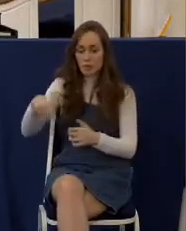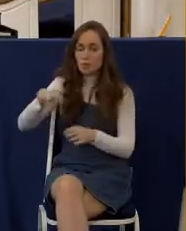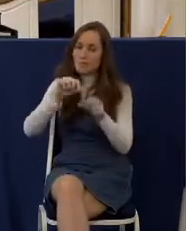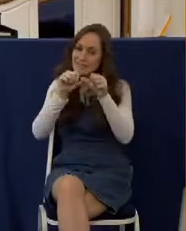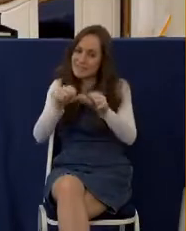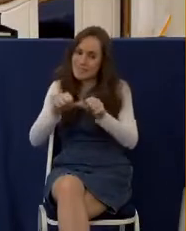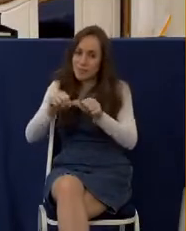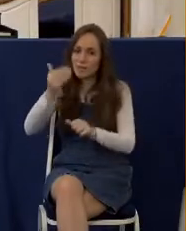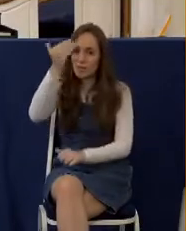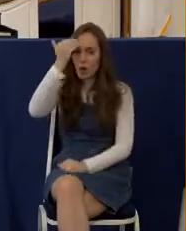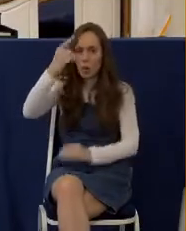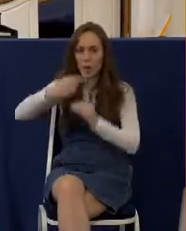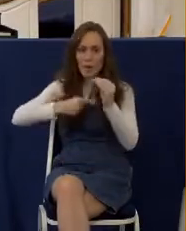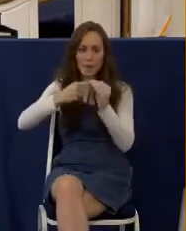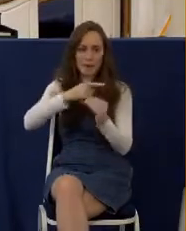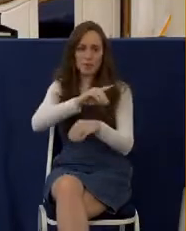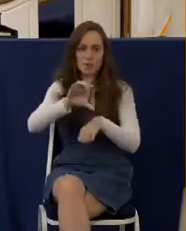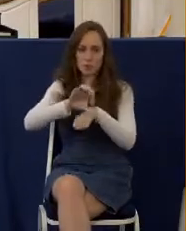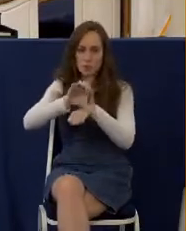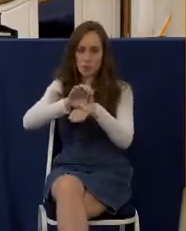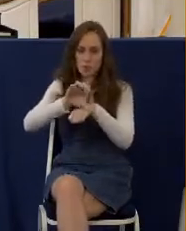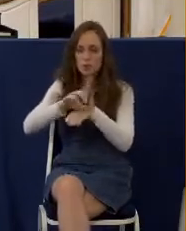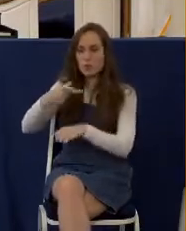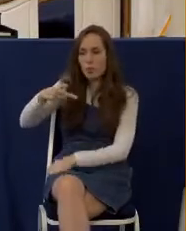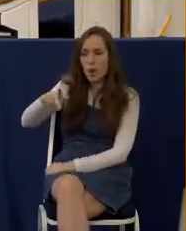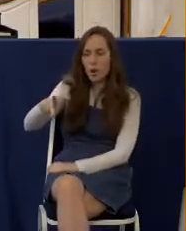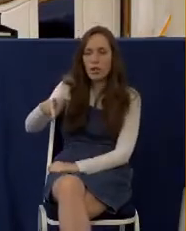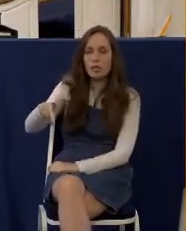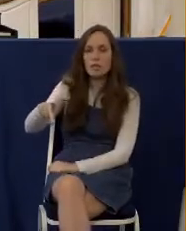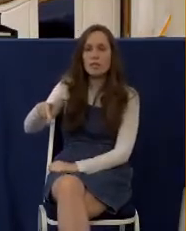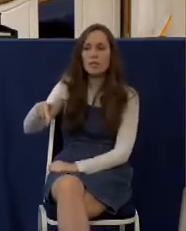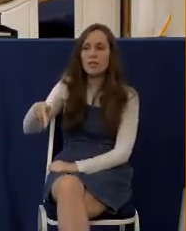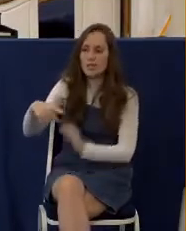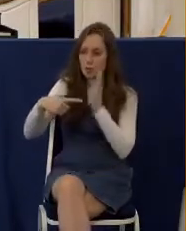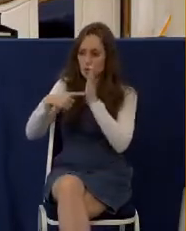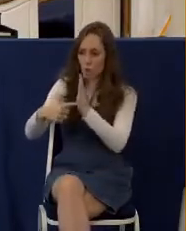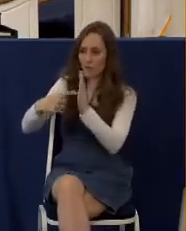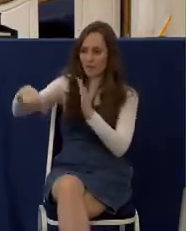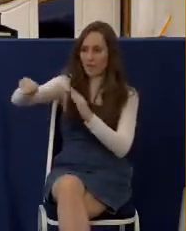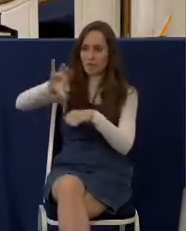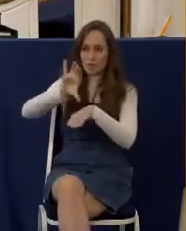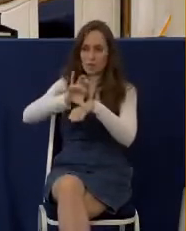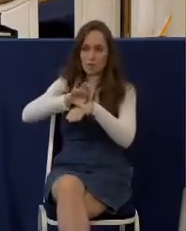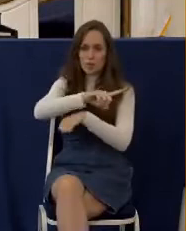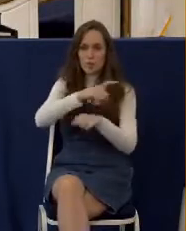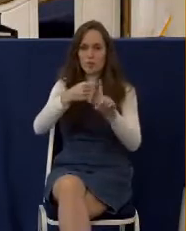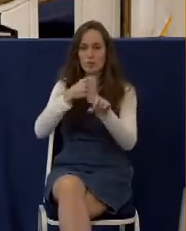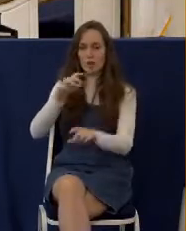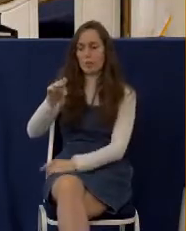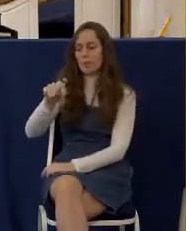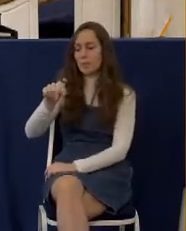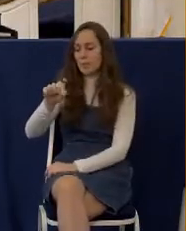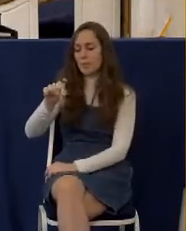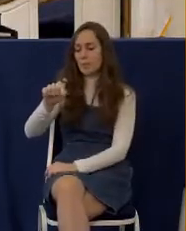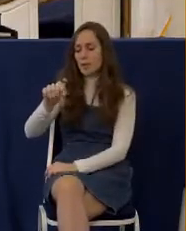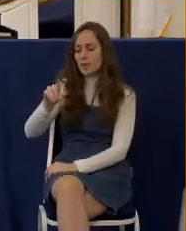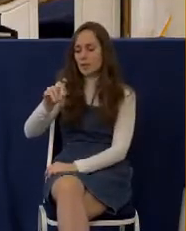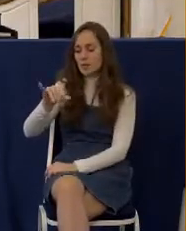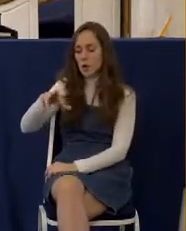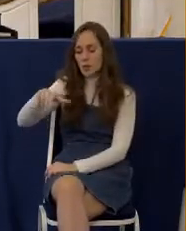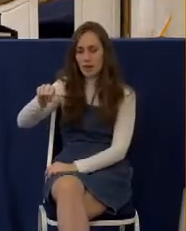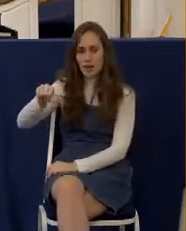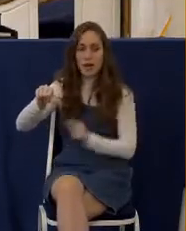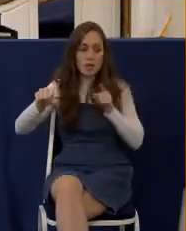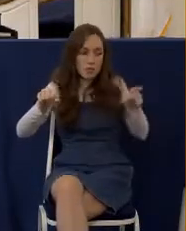this. We want you to understand this. Paul's holding up churches in Macedonia as an example. These folks are able